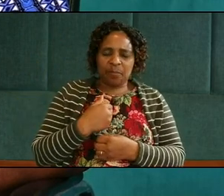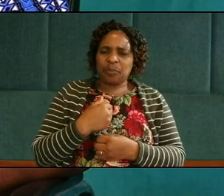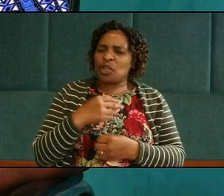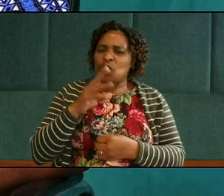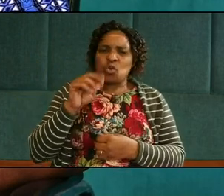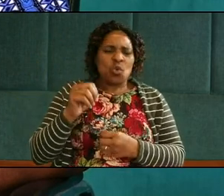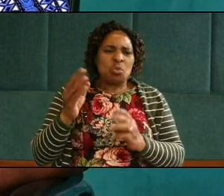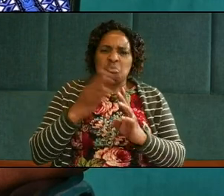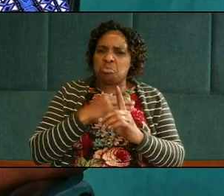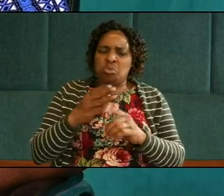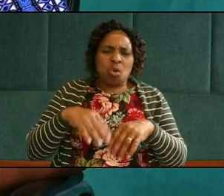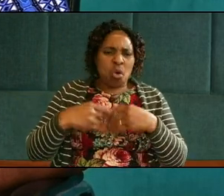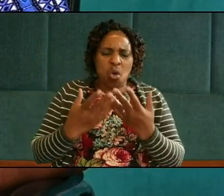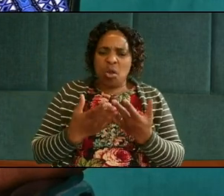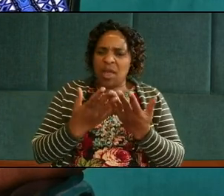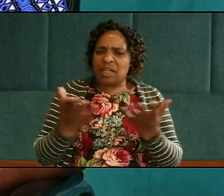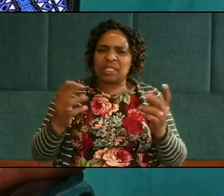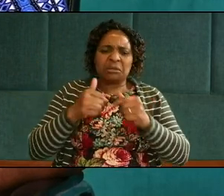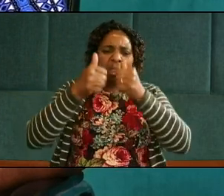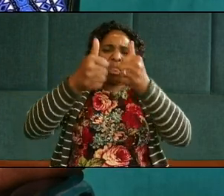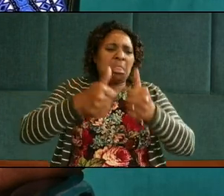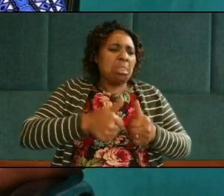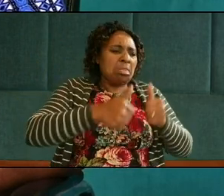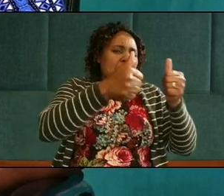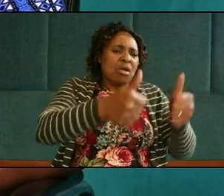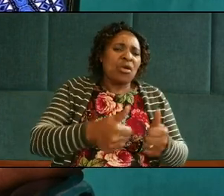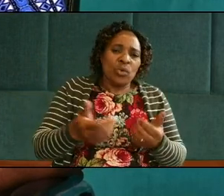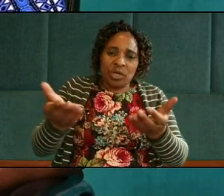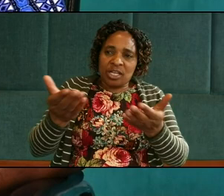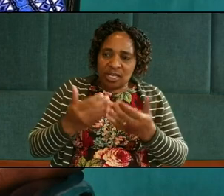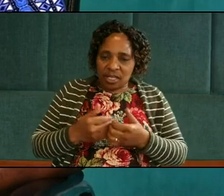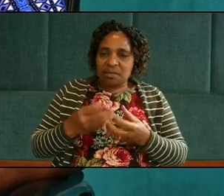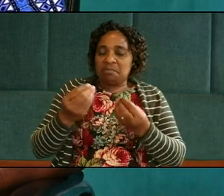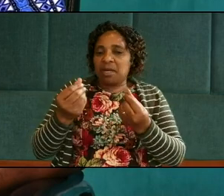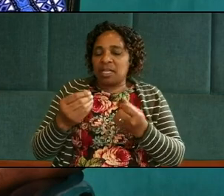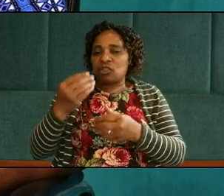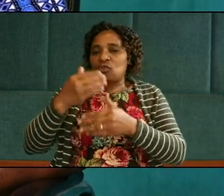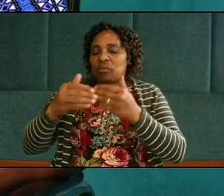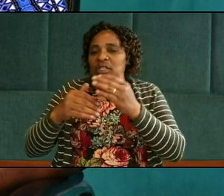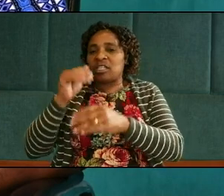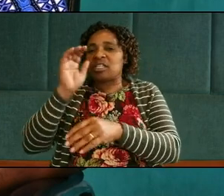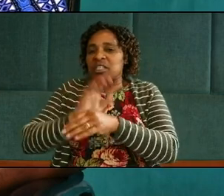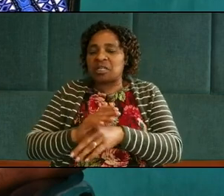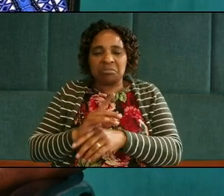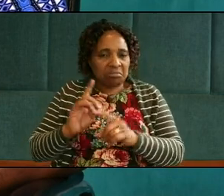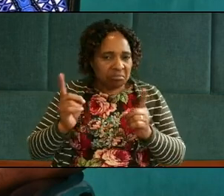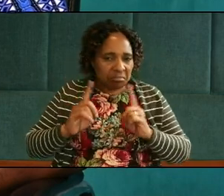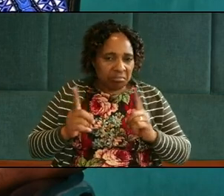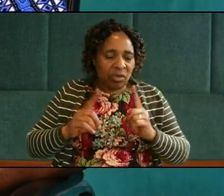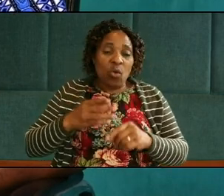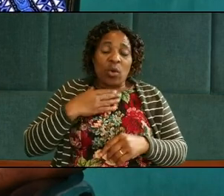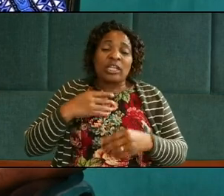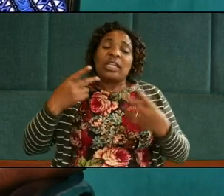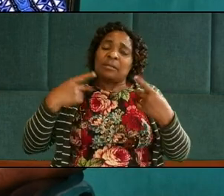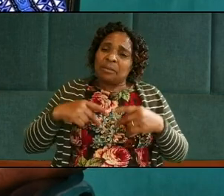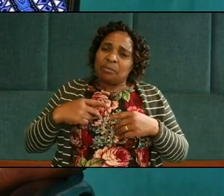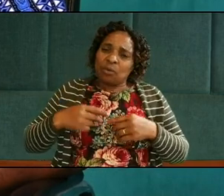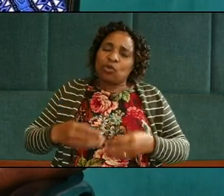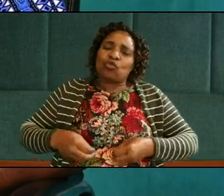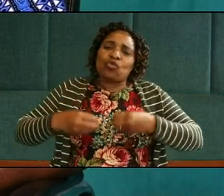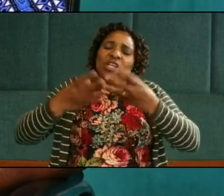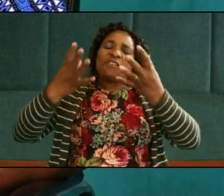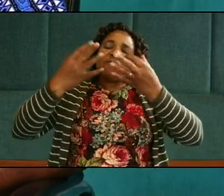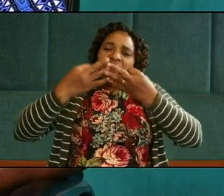necessary. That means he didn't need to advertise that, you know, we needed money to build a church. Mm-hmm. He just wanted people to give freely